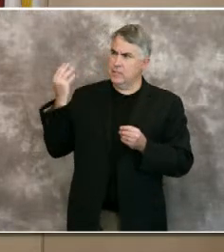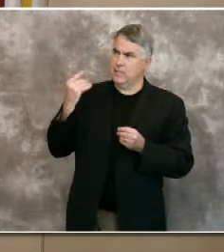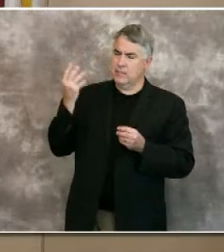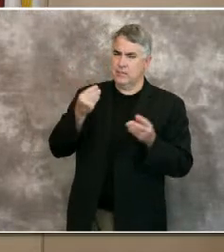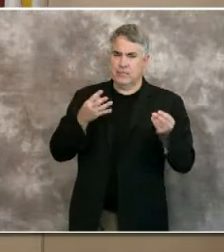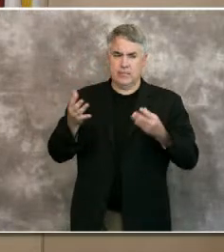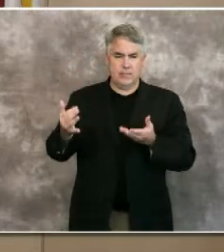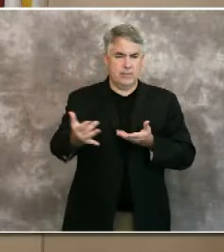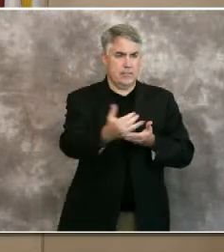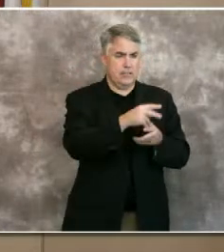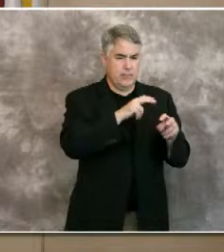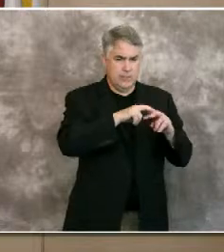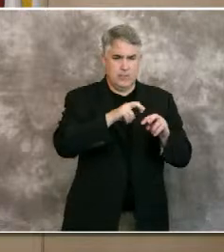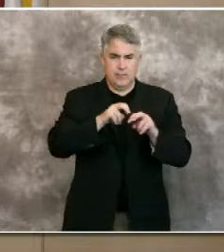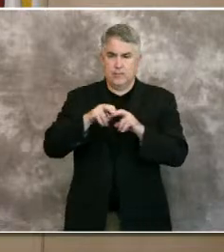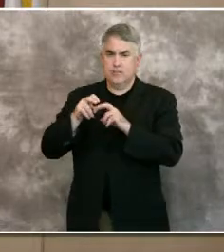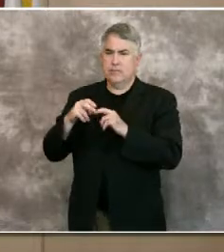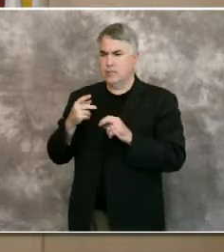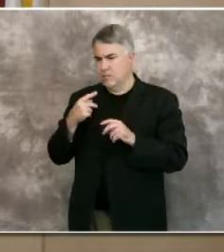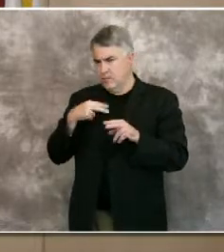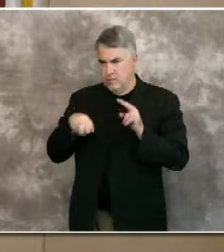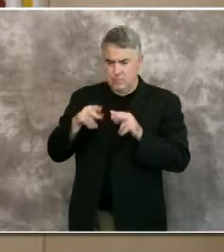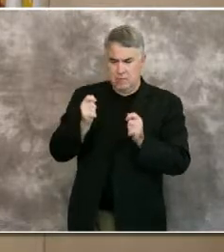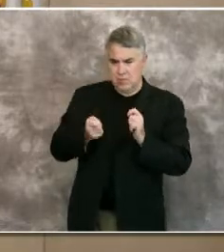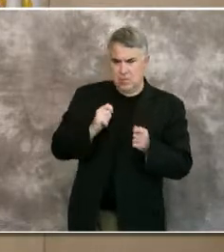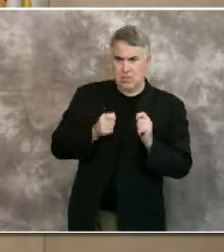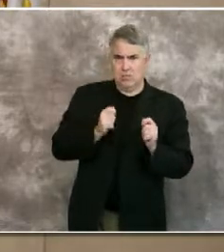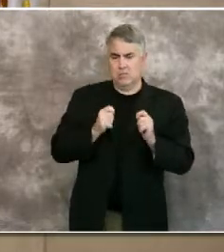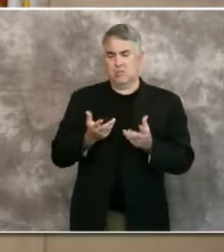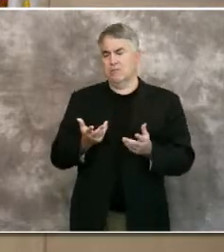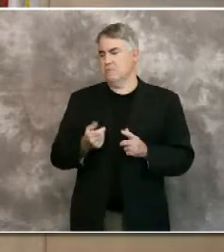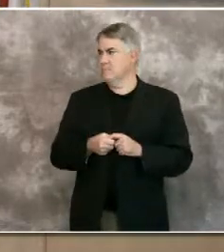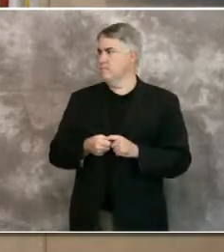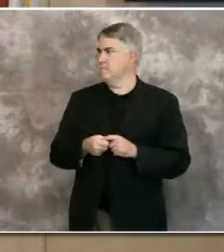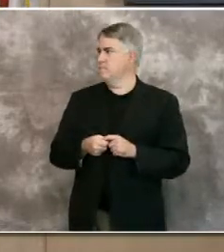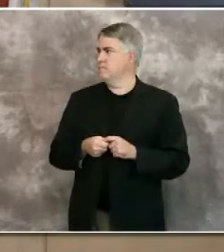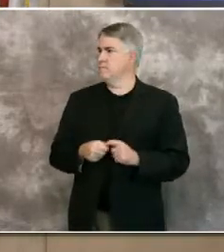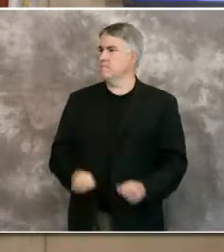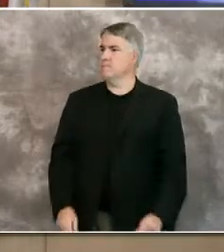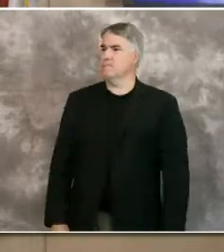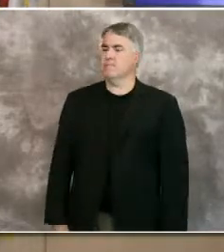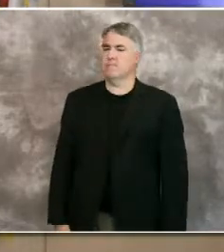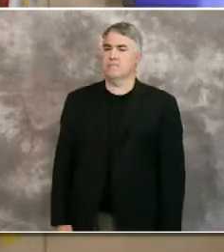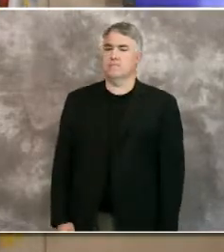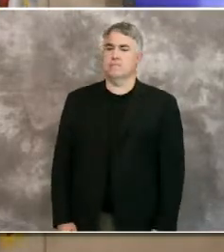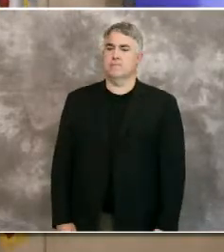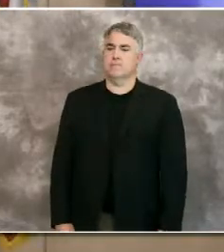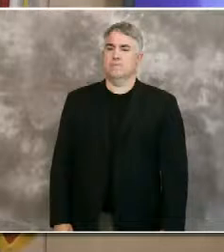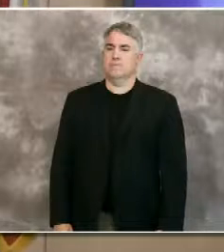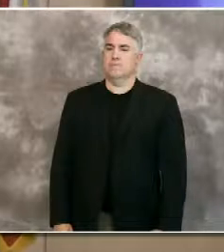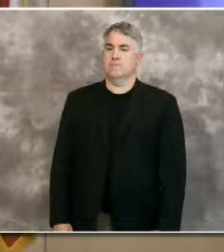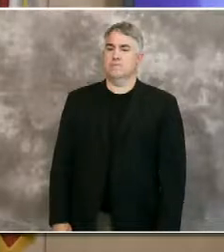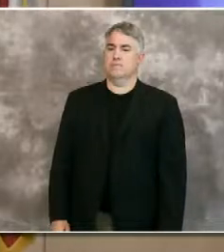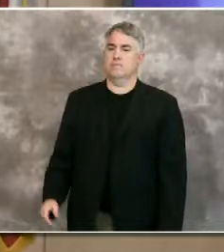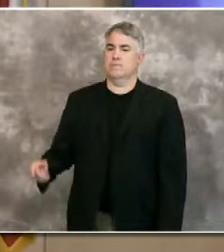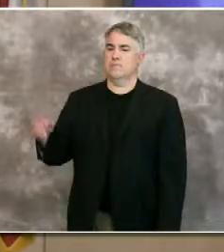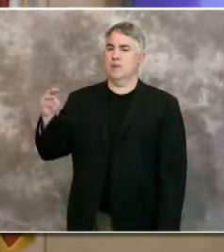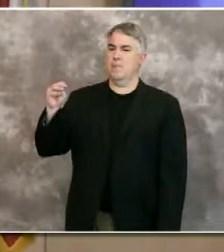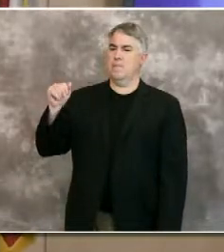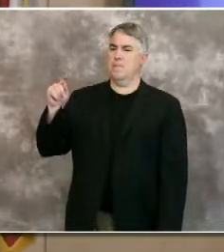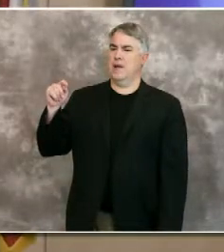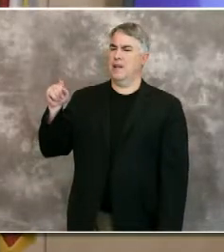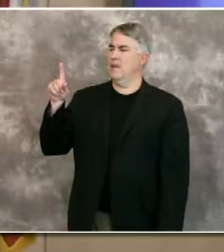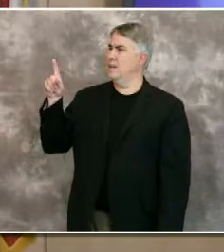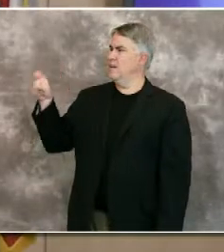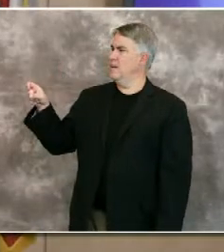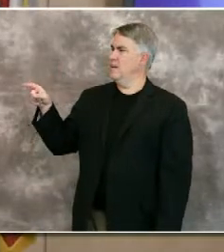may be tweaked. Thank you for the question. Thank you. Matt, just one point to follow up too is when we